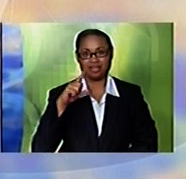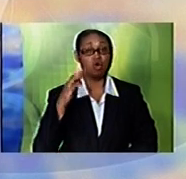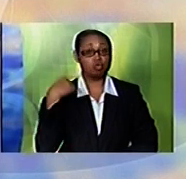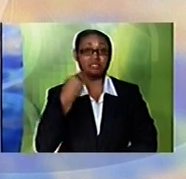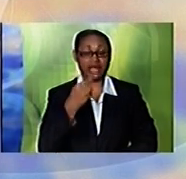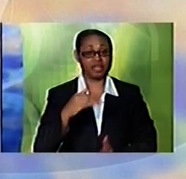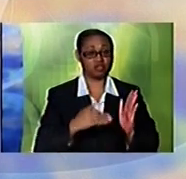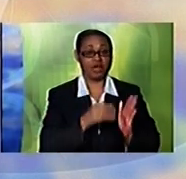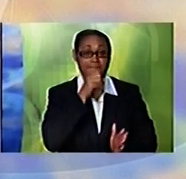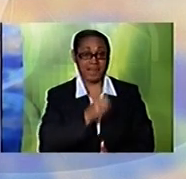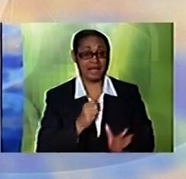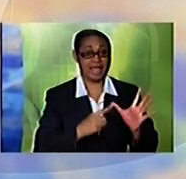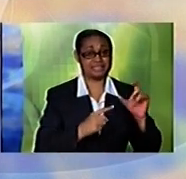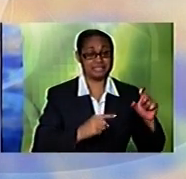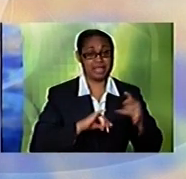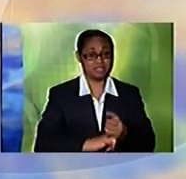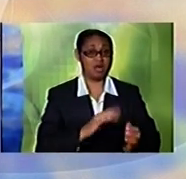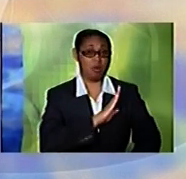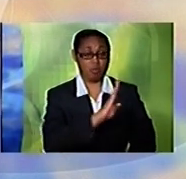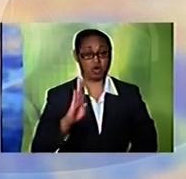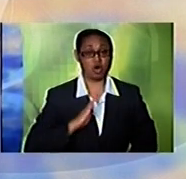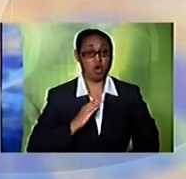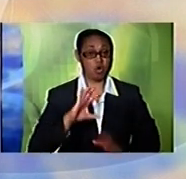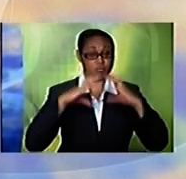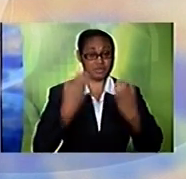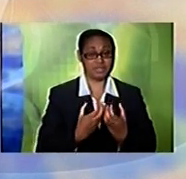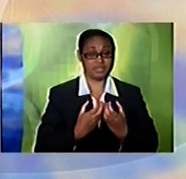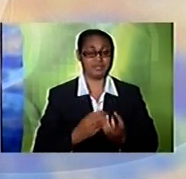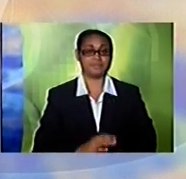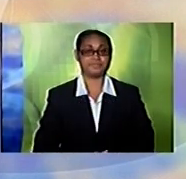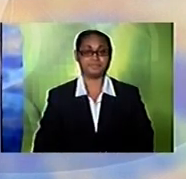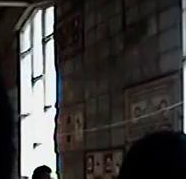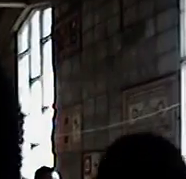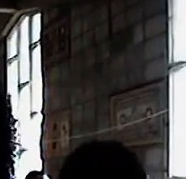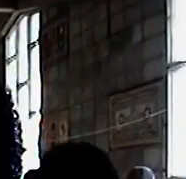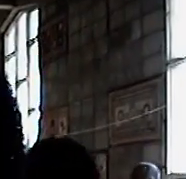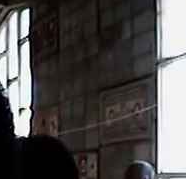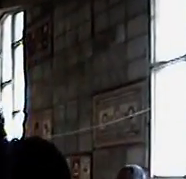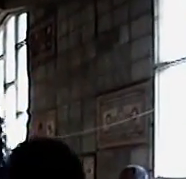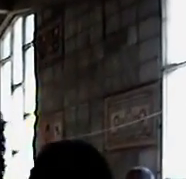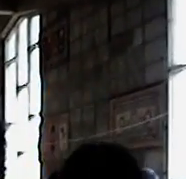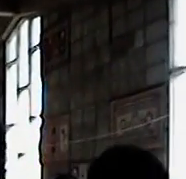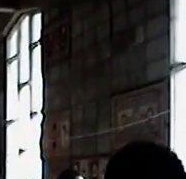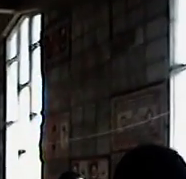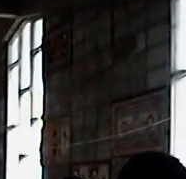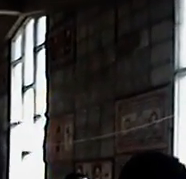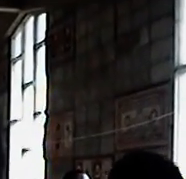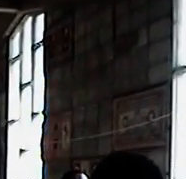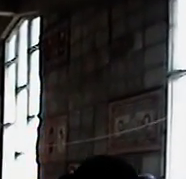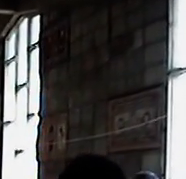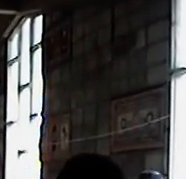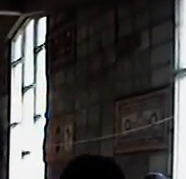confirmed by the chairman of ACS Board Committee, Dr. Akanisi Kenreyati. Today is